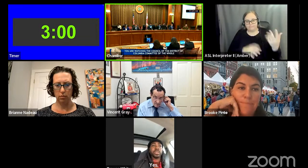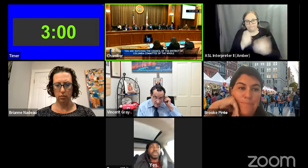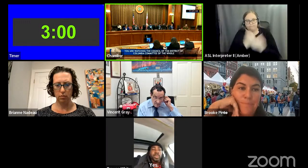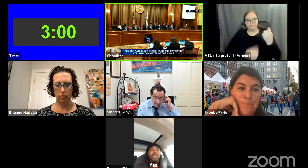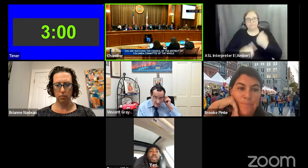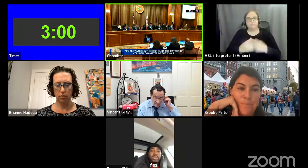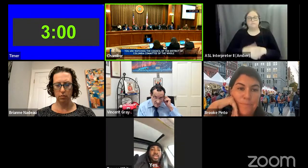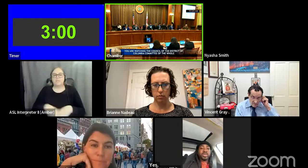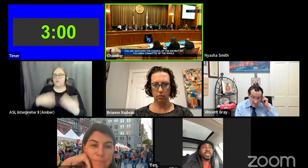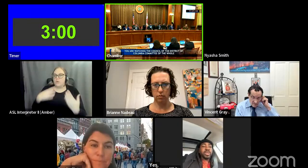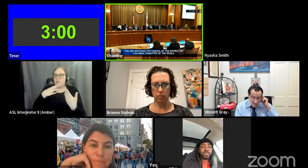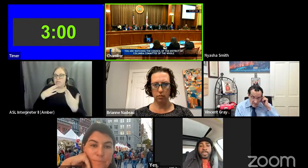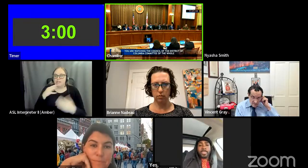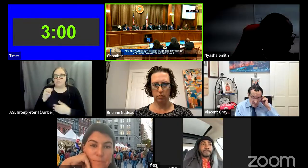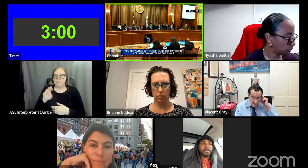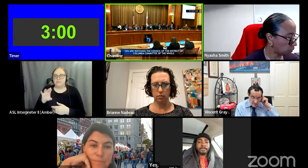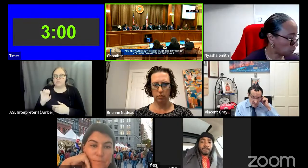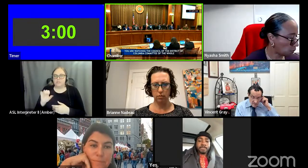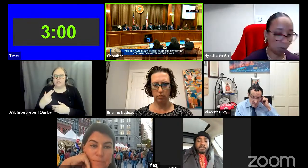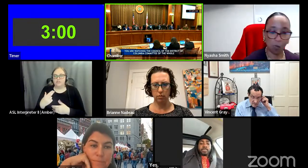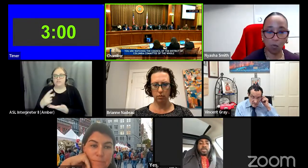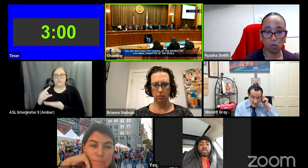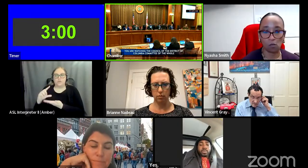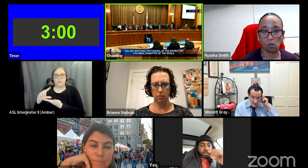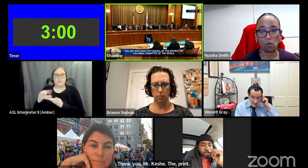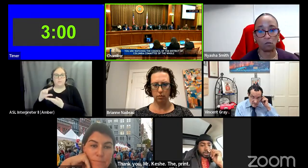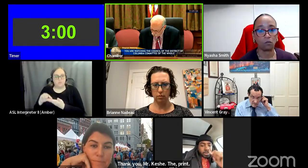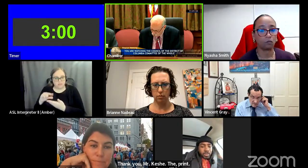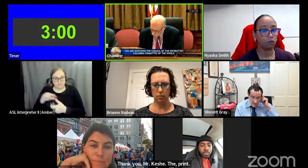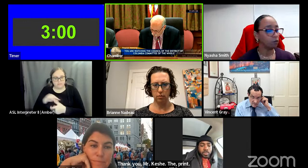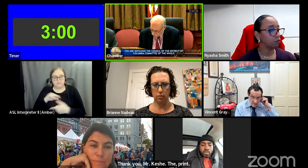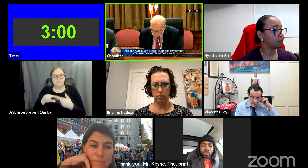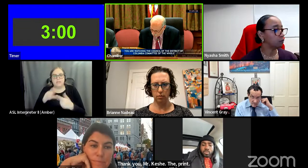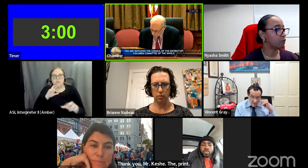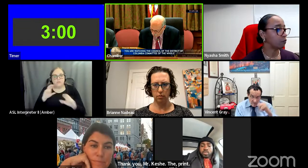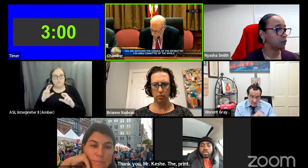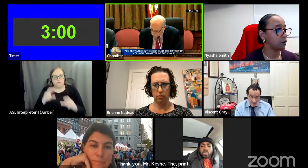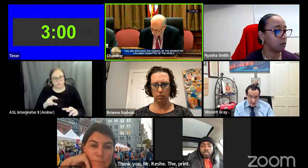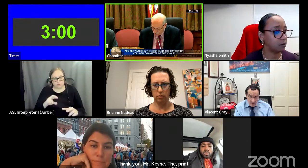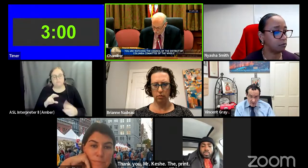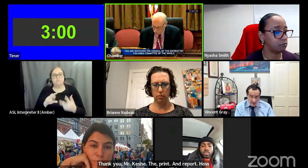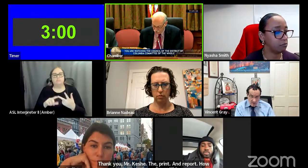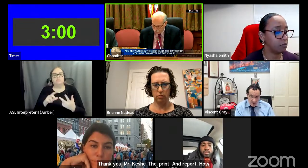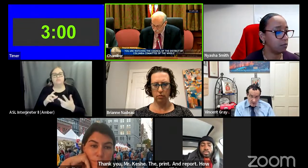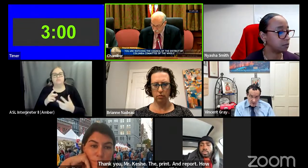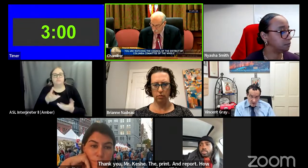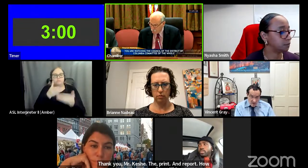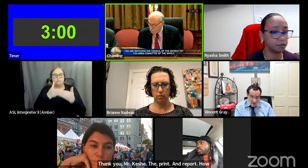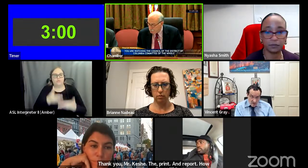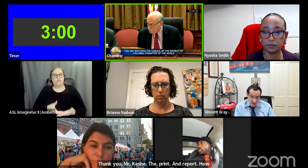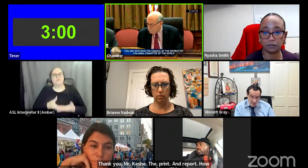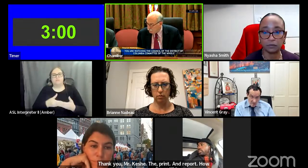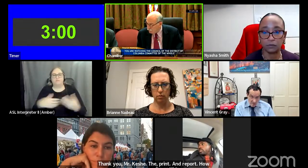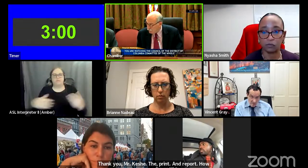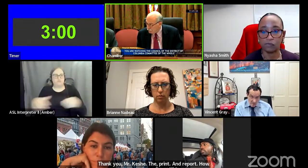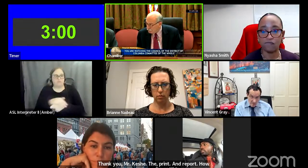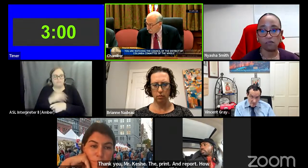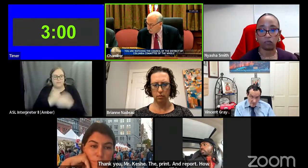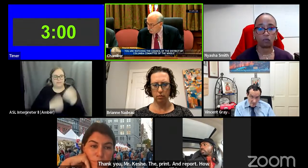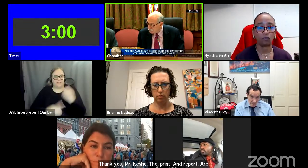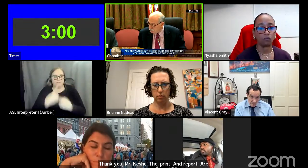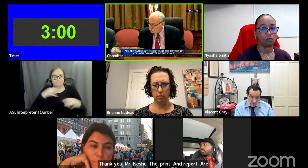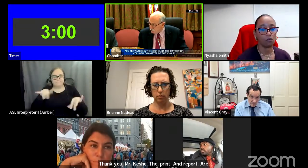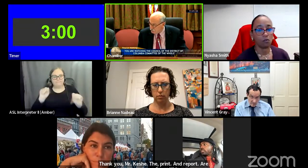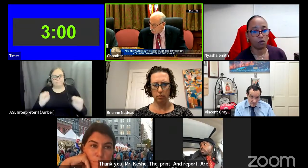Thank you, Mr. Cash. The print and report are approved unanimously. Madam